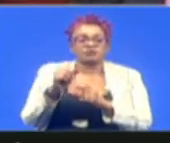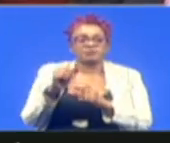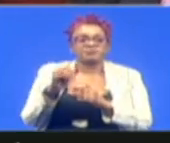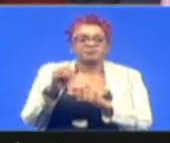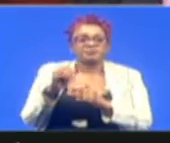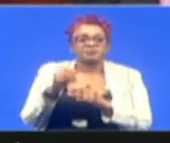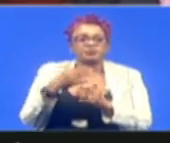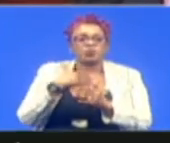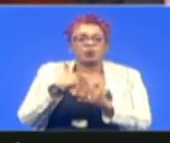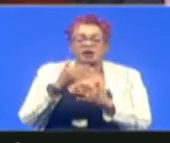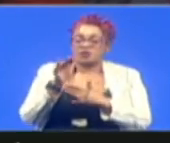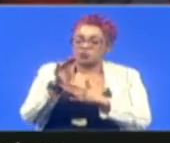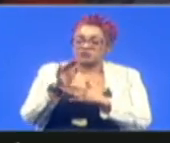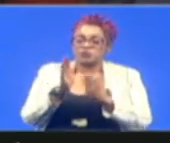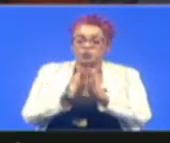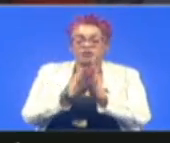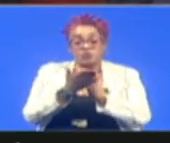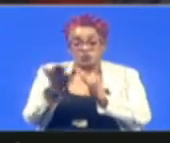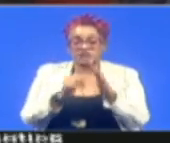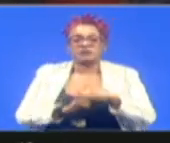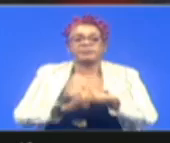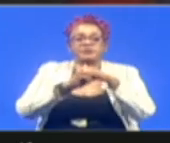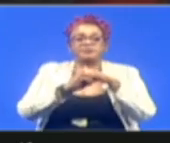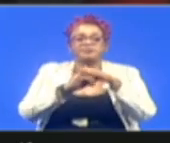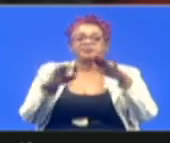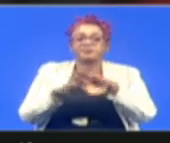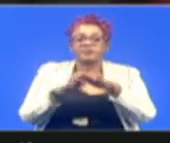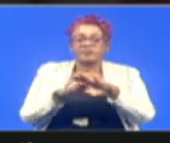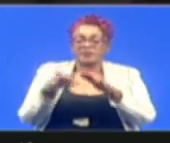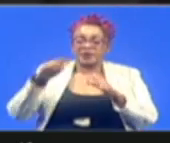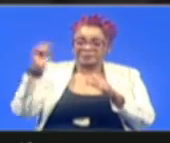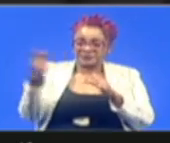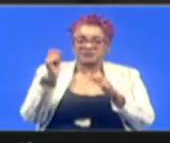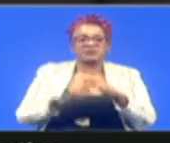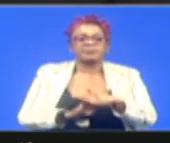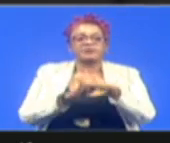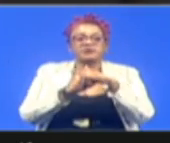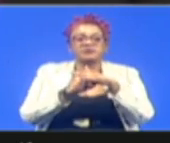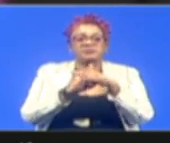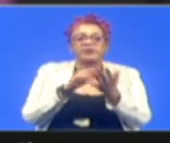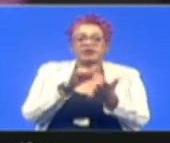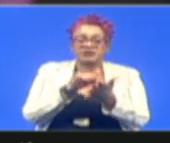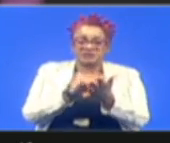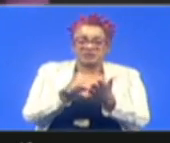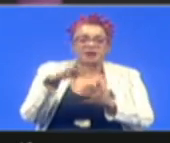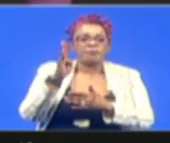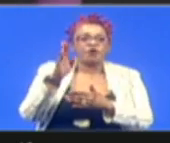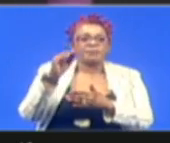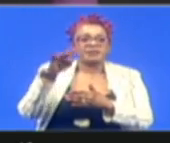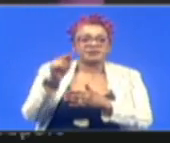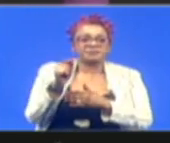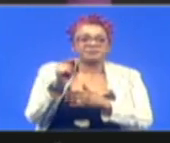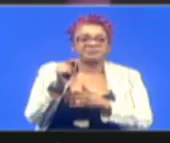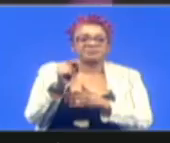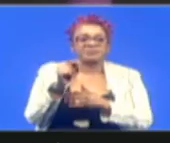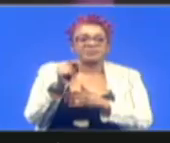want to request, with your support and the Deputy President's support, that in Bomet and